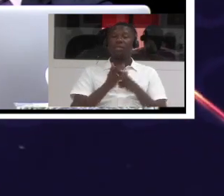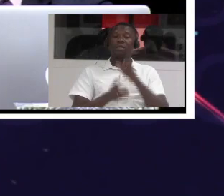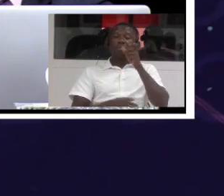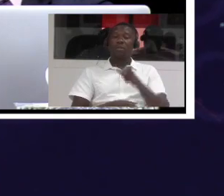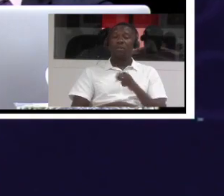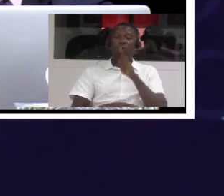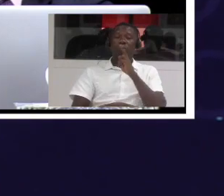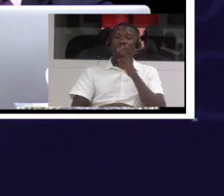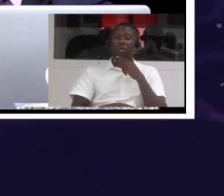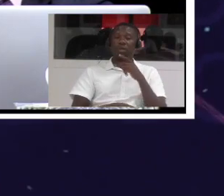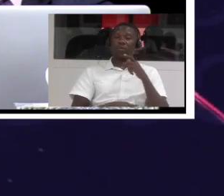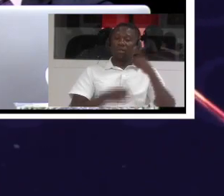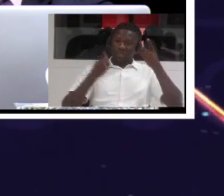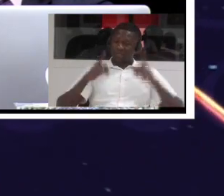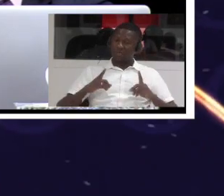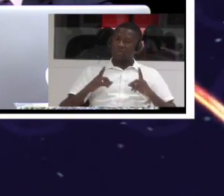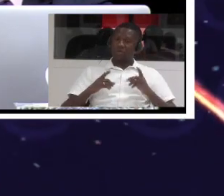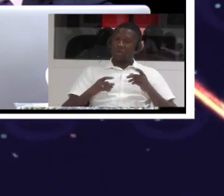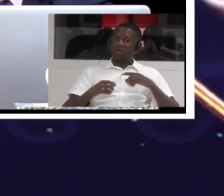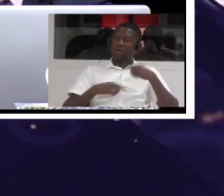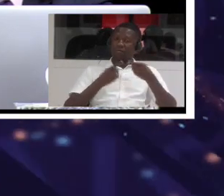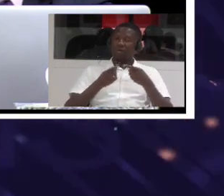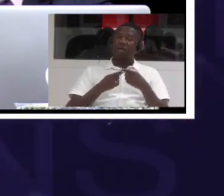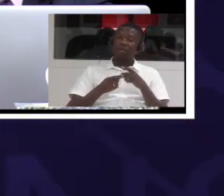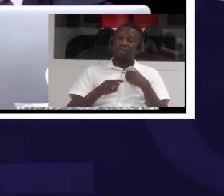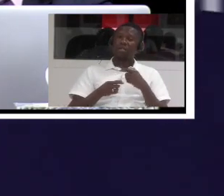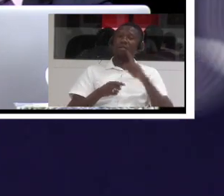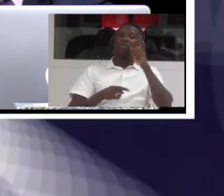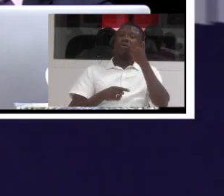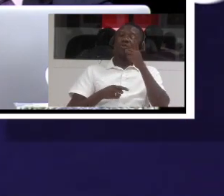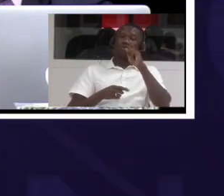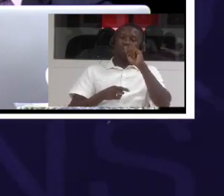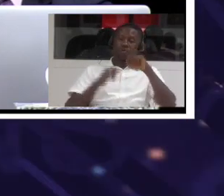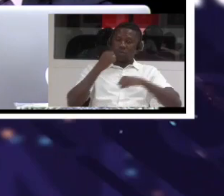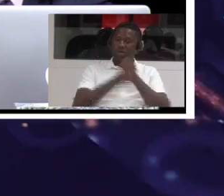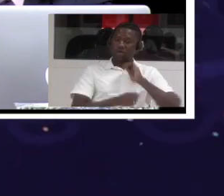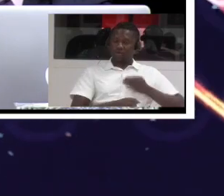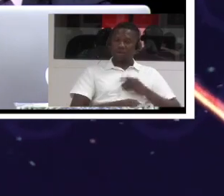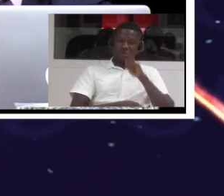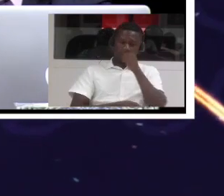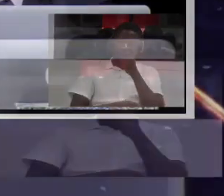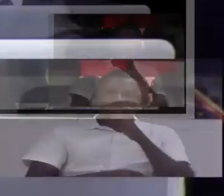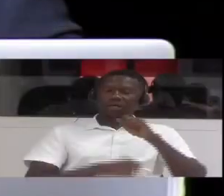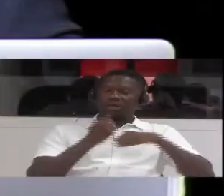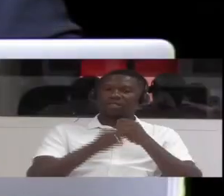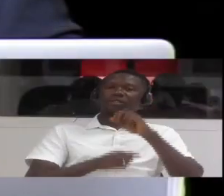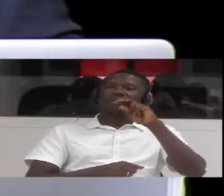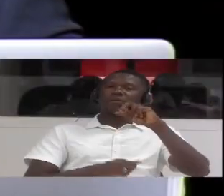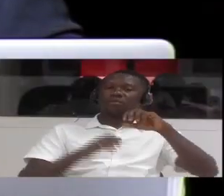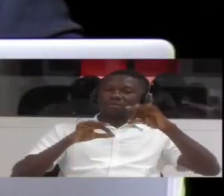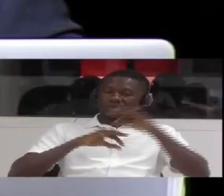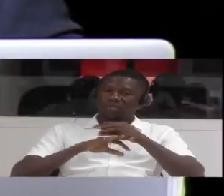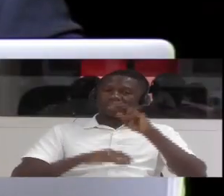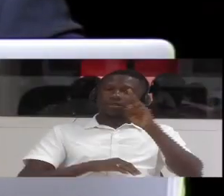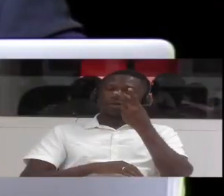wife, abandoned him? Yes. And then he later died? This first wife died and then... And the second wife abandoned him? Yeah.